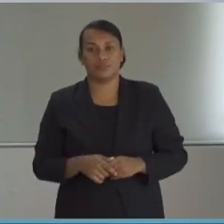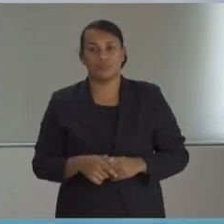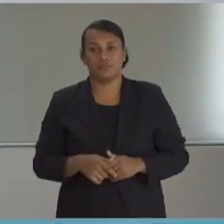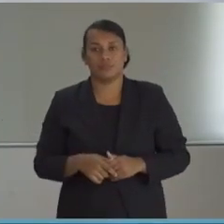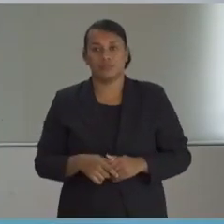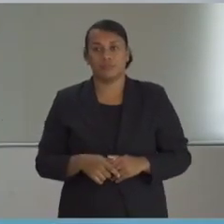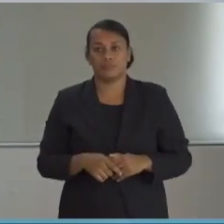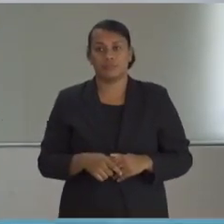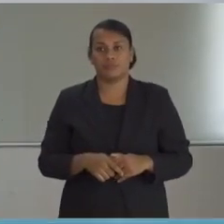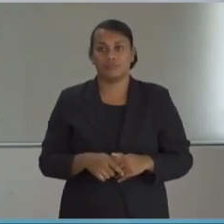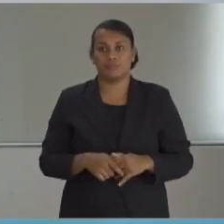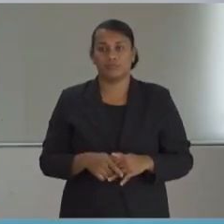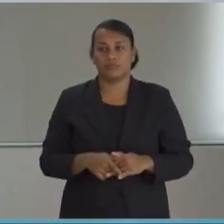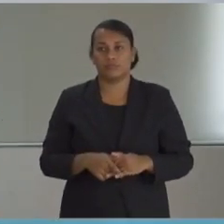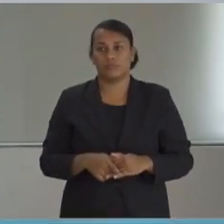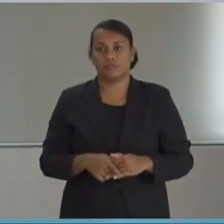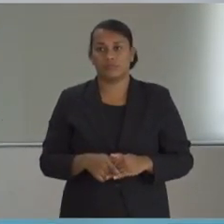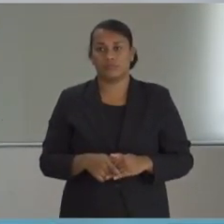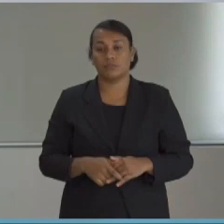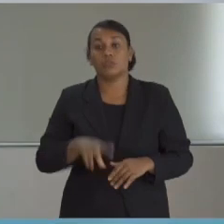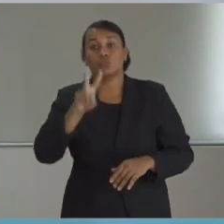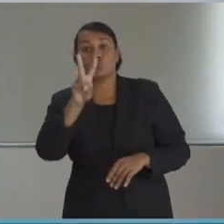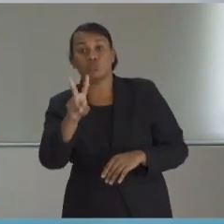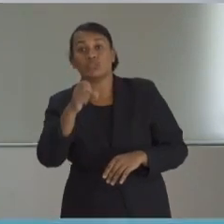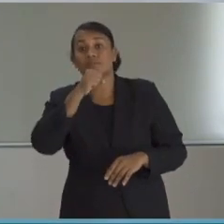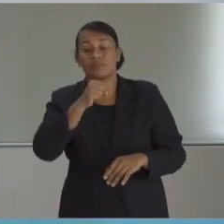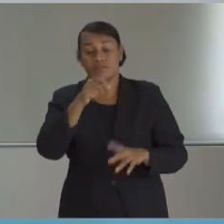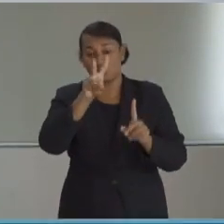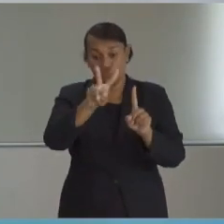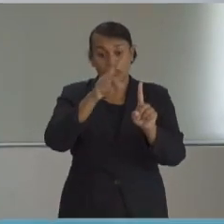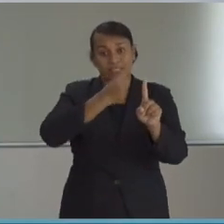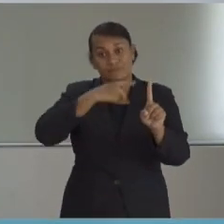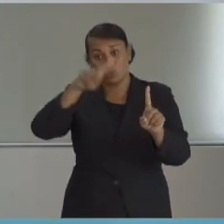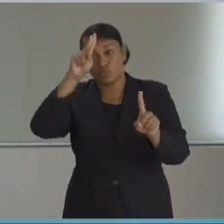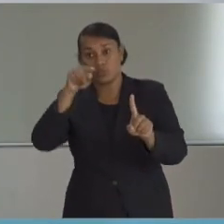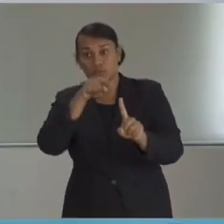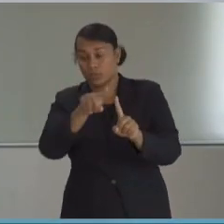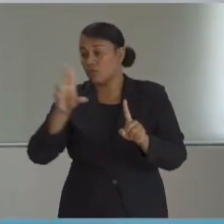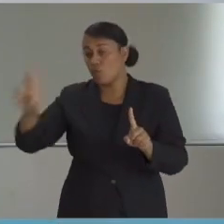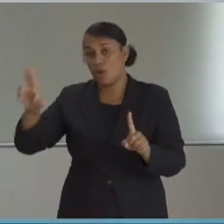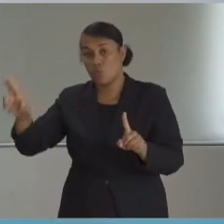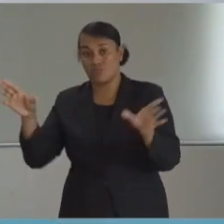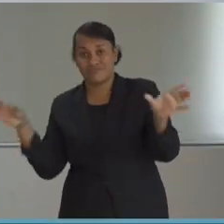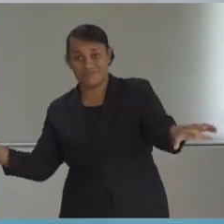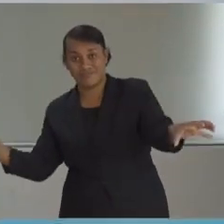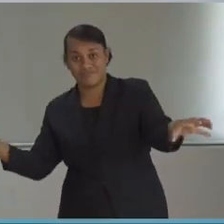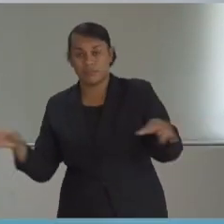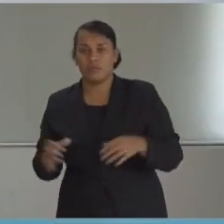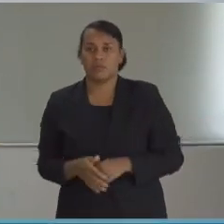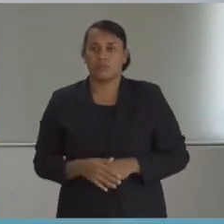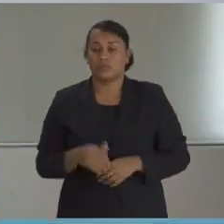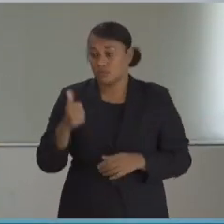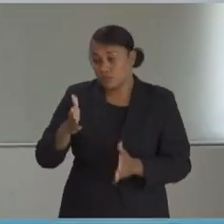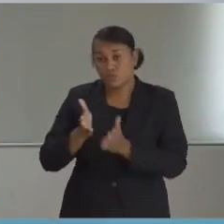respectively, 2 to Kandavu, Mbambadeva, and Mbambatokalau. In terms